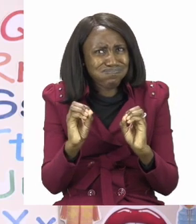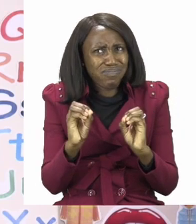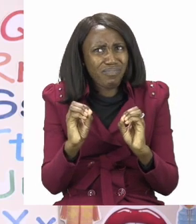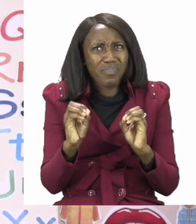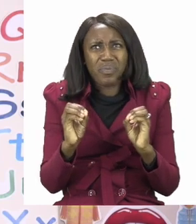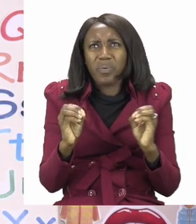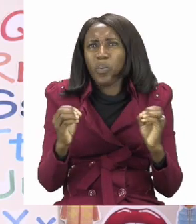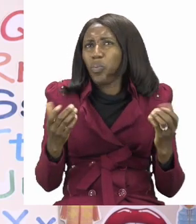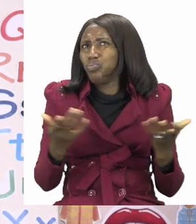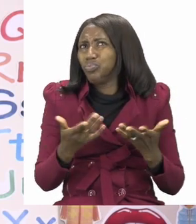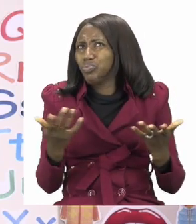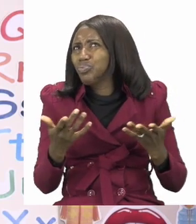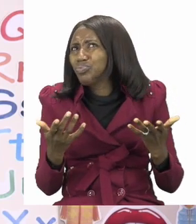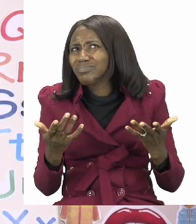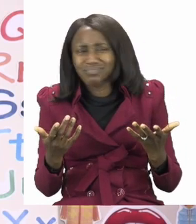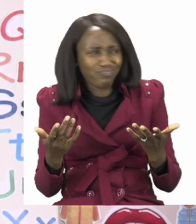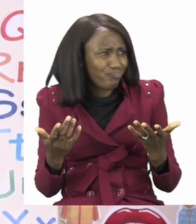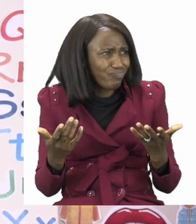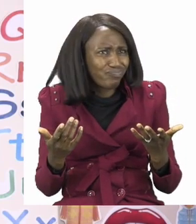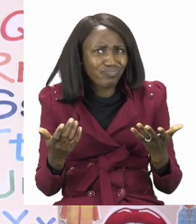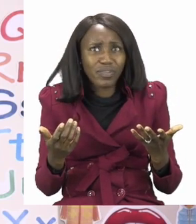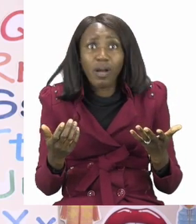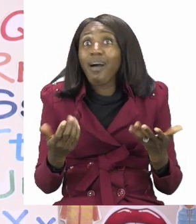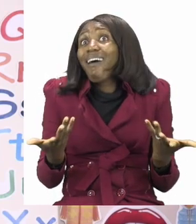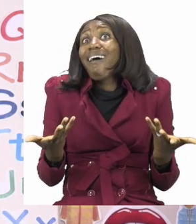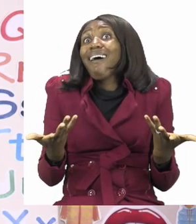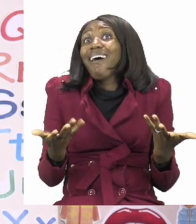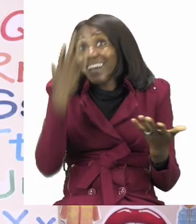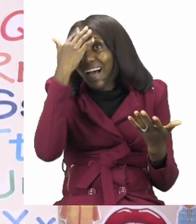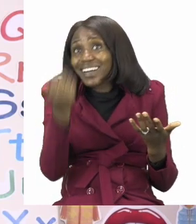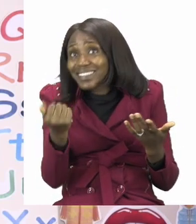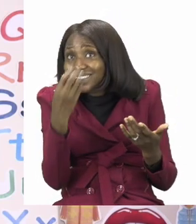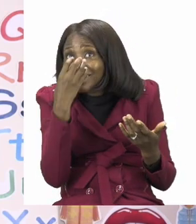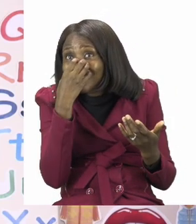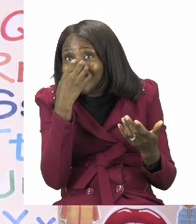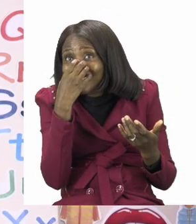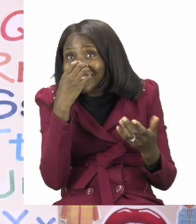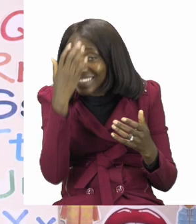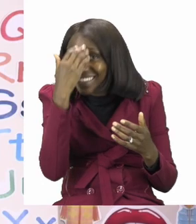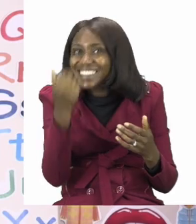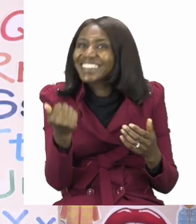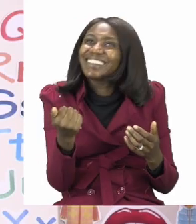he would come to say goodbye. Hello, Sashi.